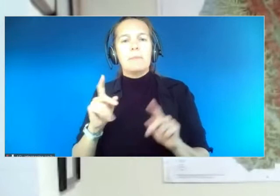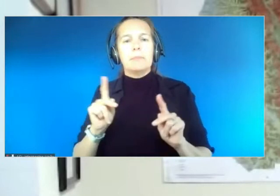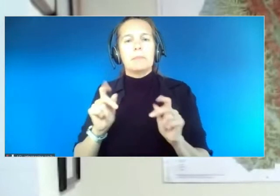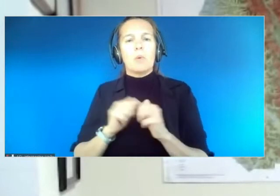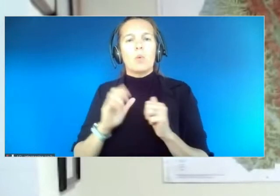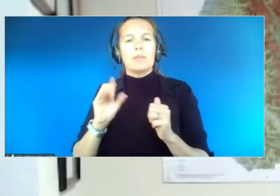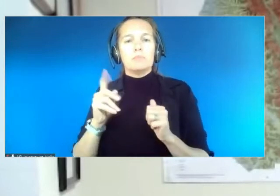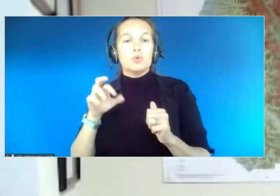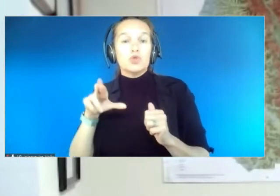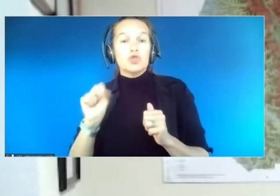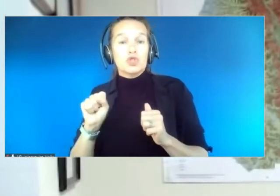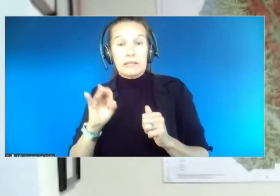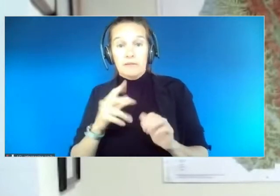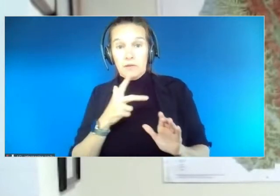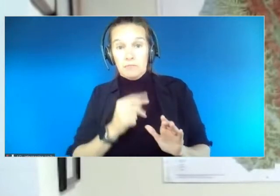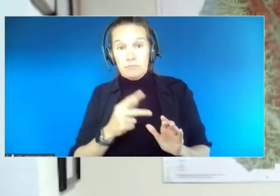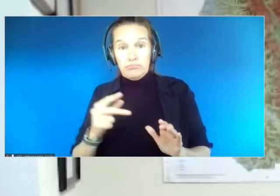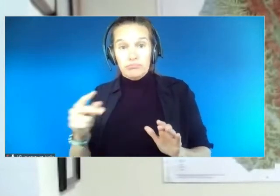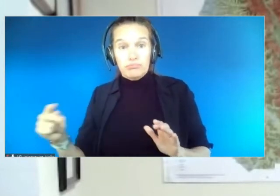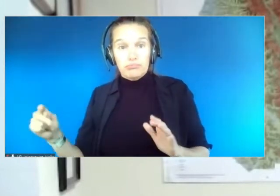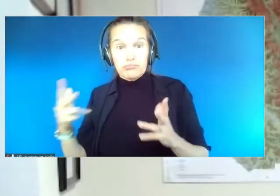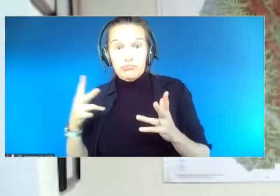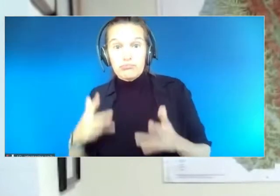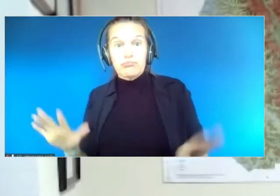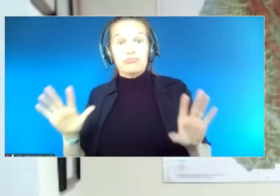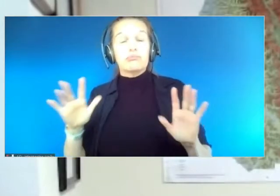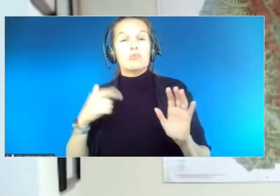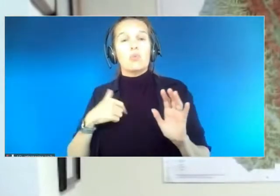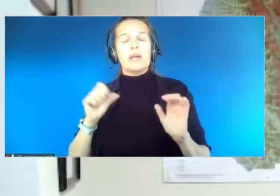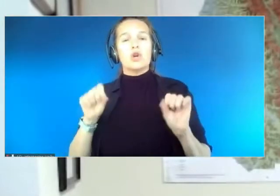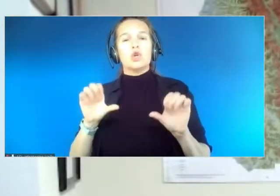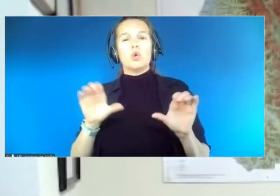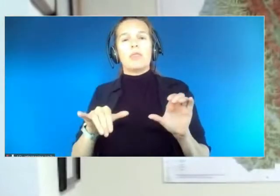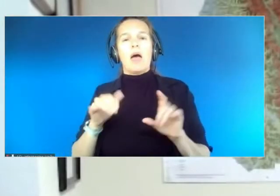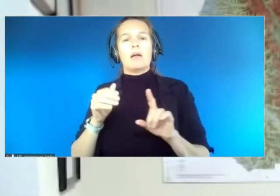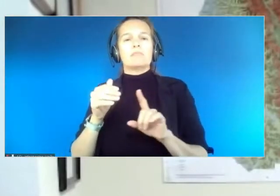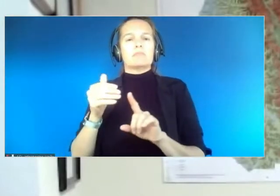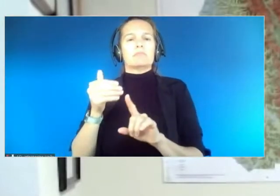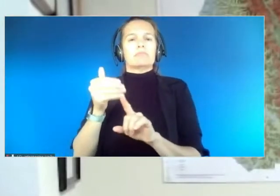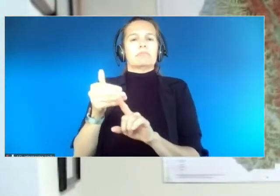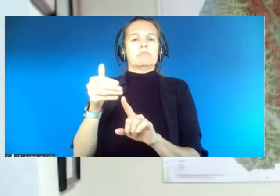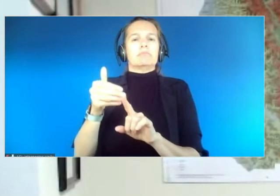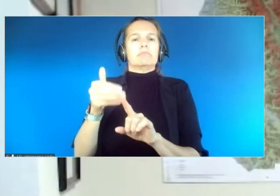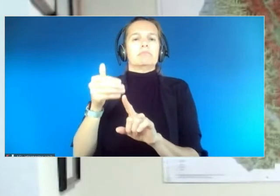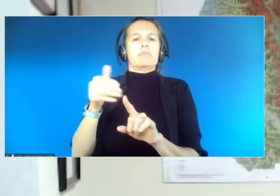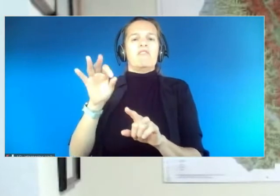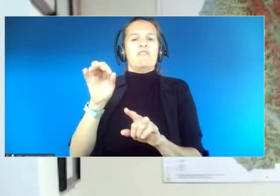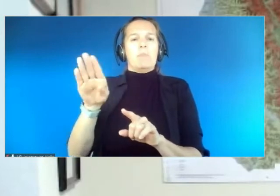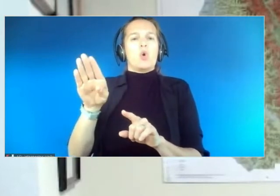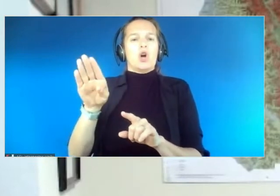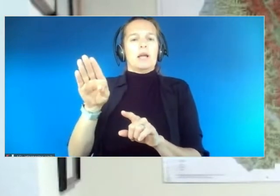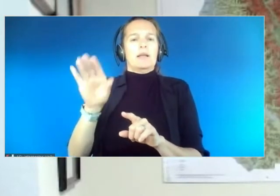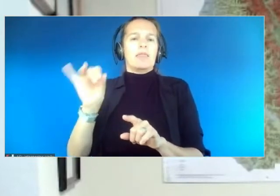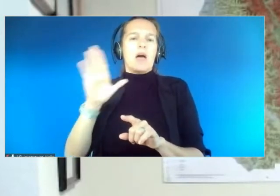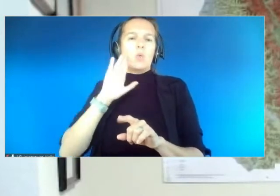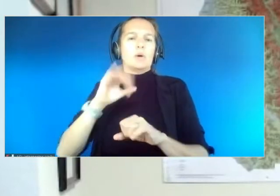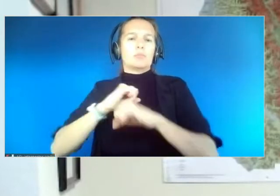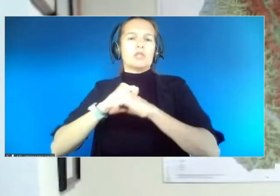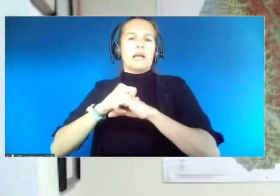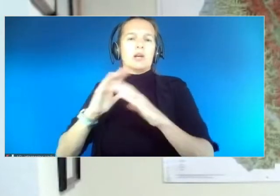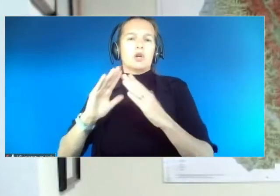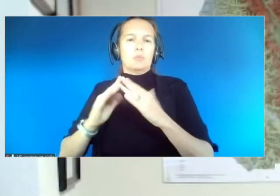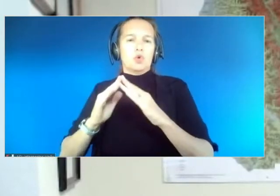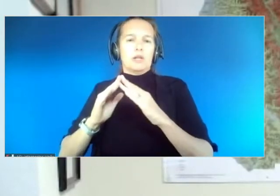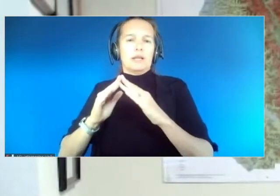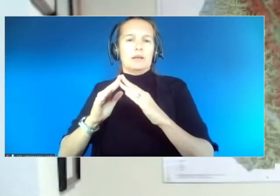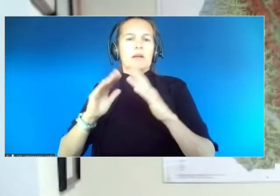boosters. We could get over that somewhere around in February, and that would very much protect our community. Going